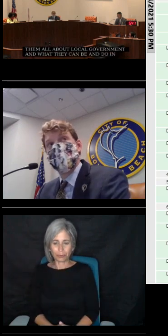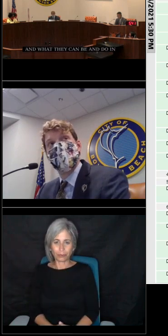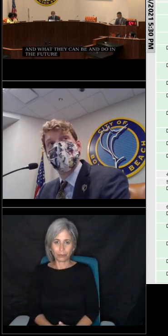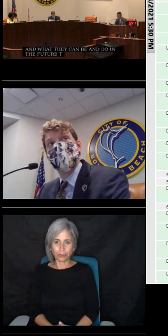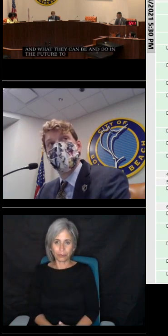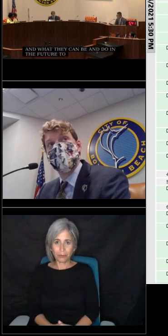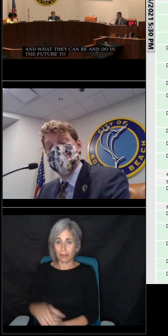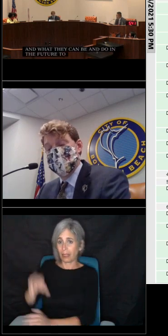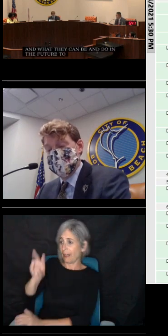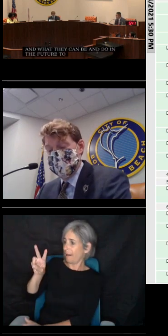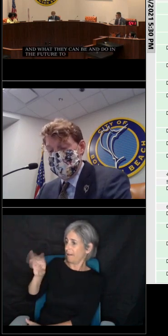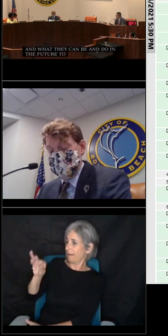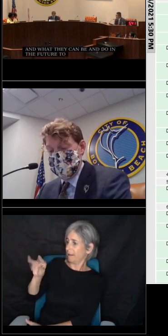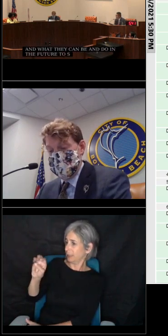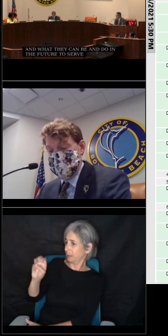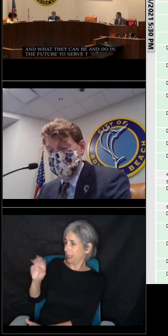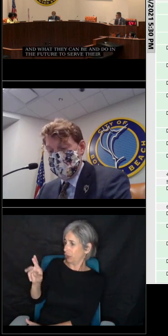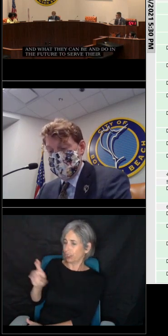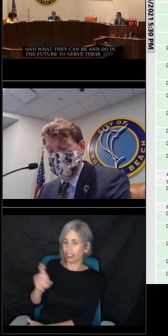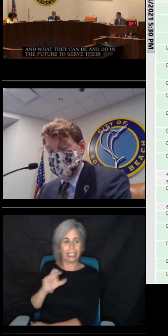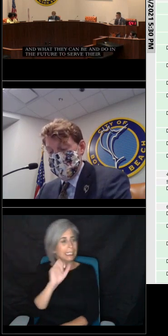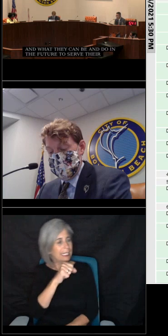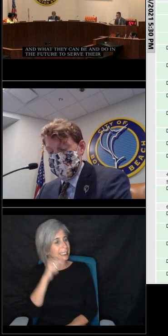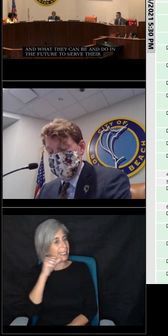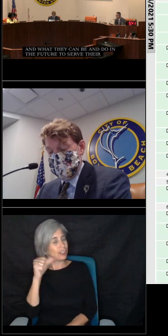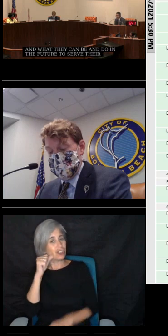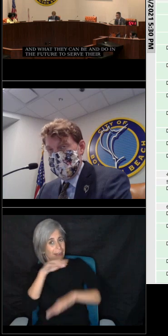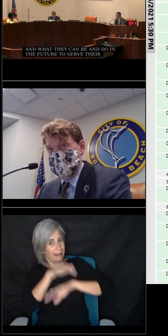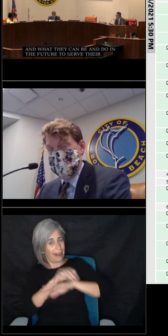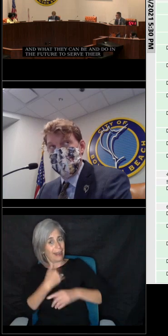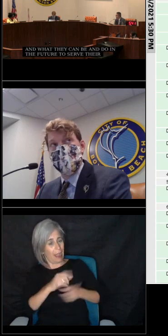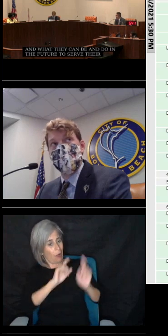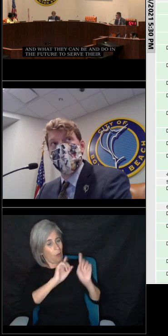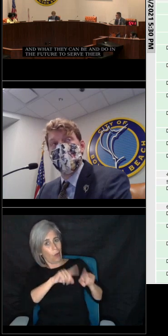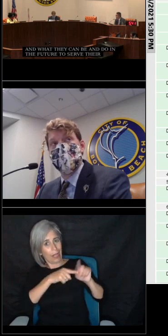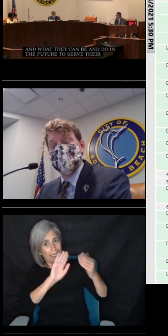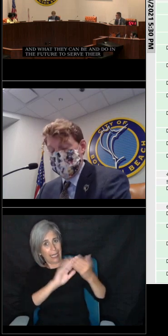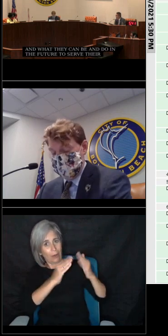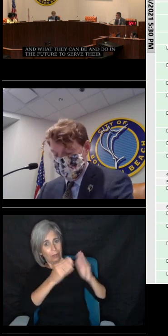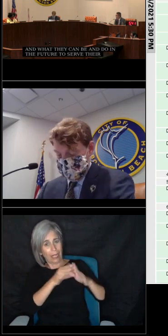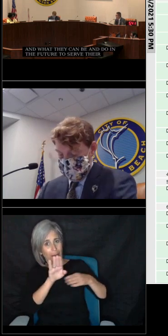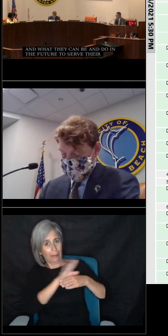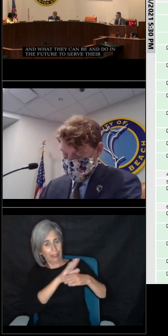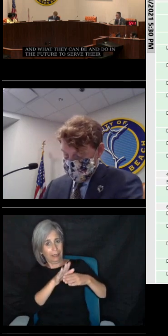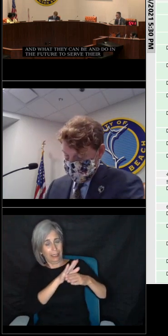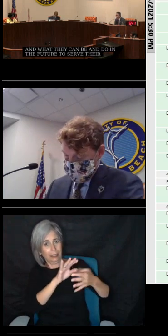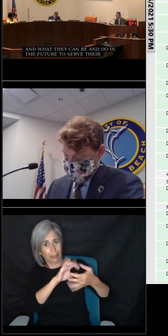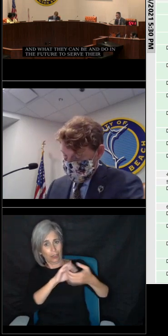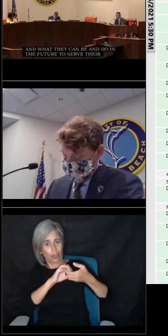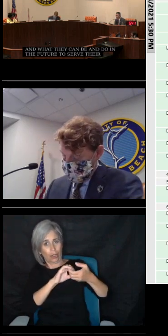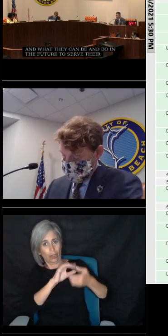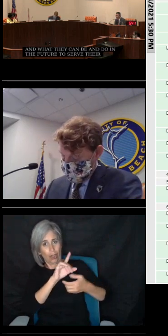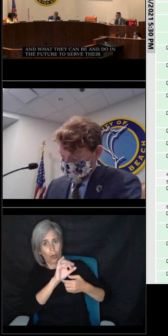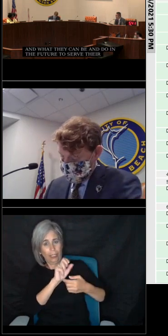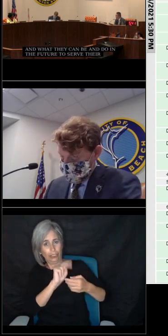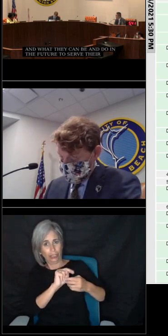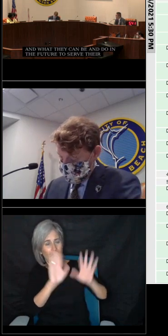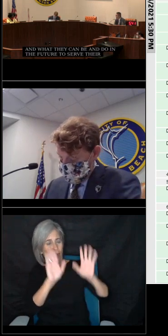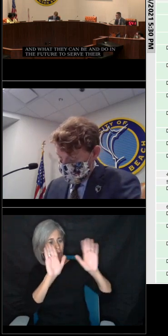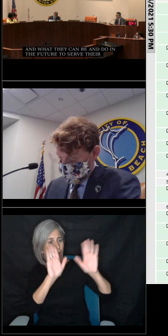Vice Mayor. Thank you, Mayor. Yesterday evening, I attended the Downtown Business Coalition. It was an excellent event, great